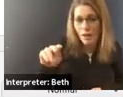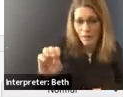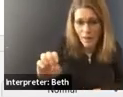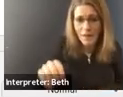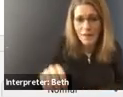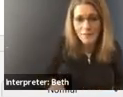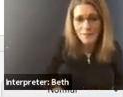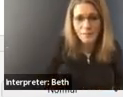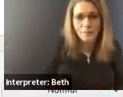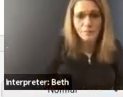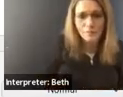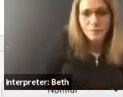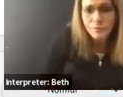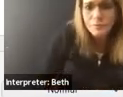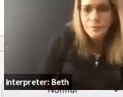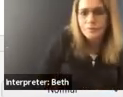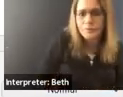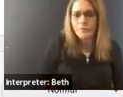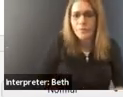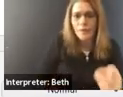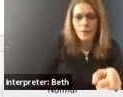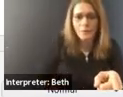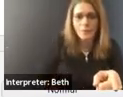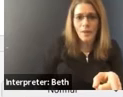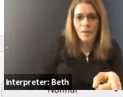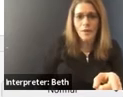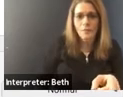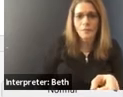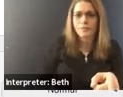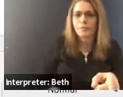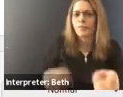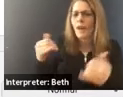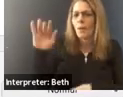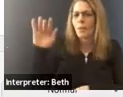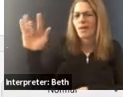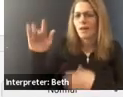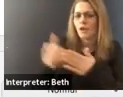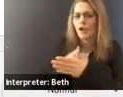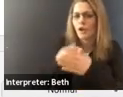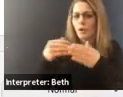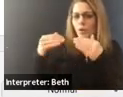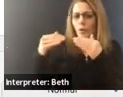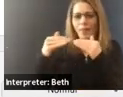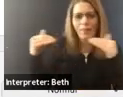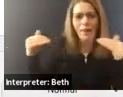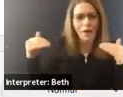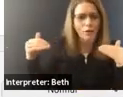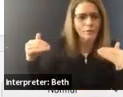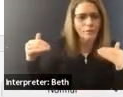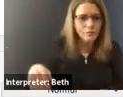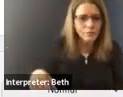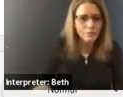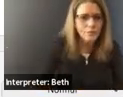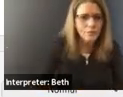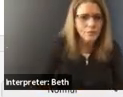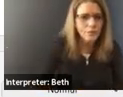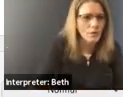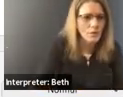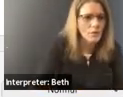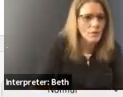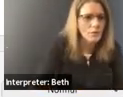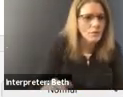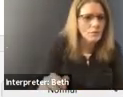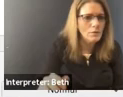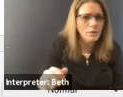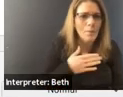grab a new layer here really quickly, right? There we go. And I don't have my window